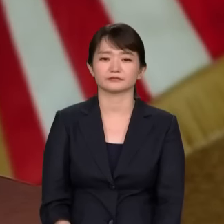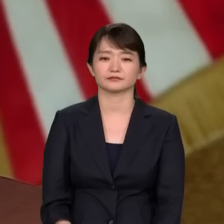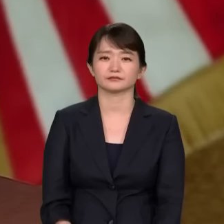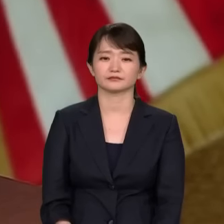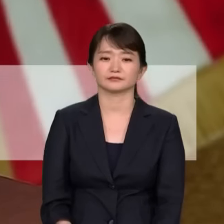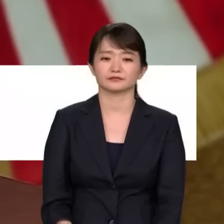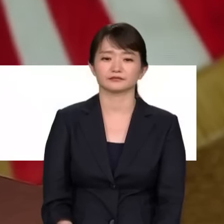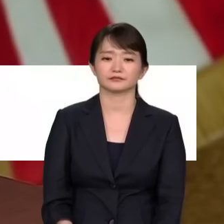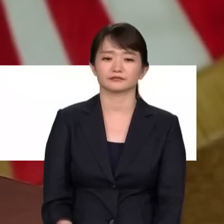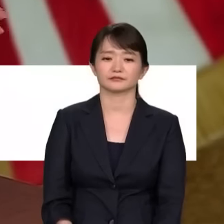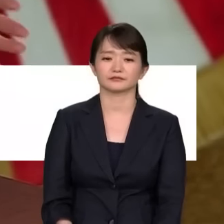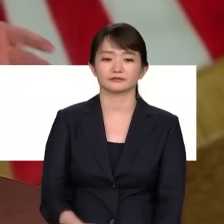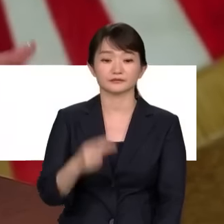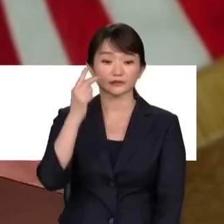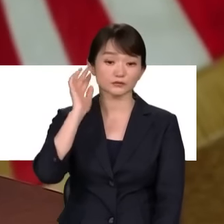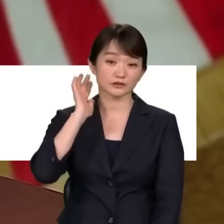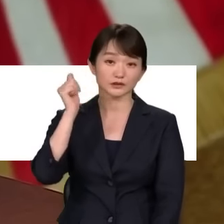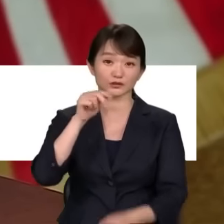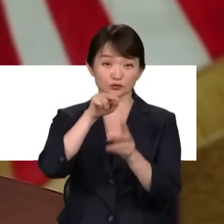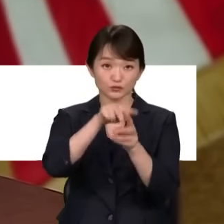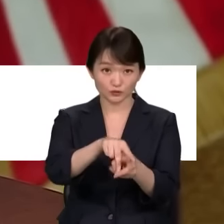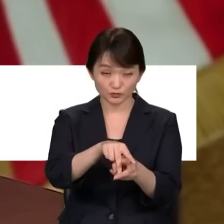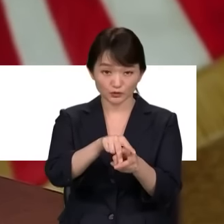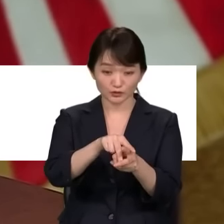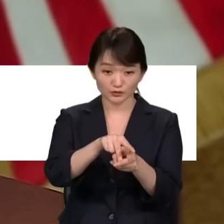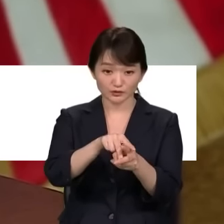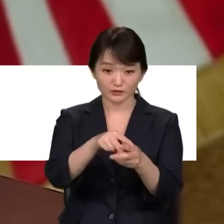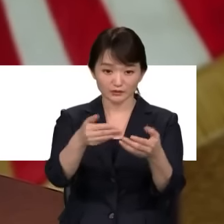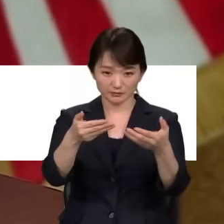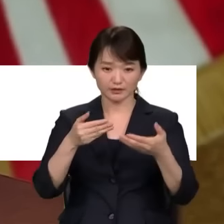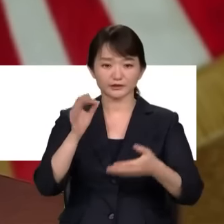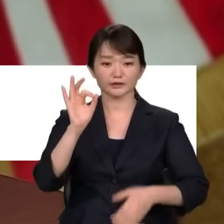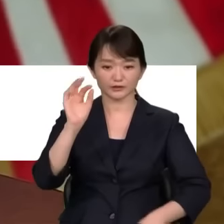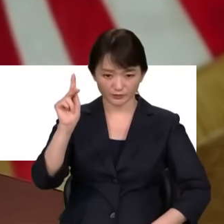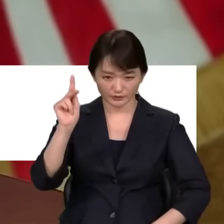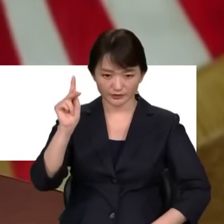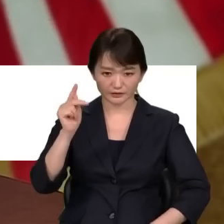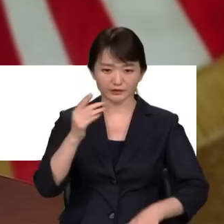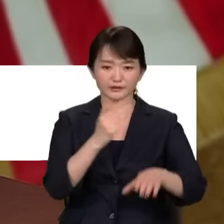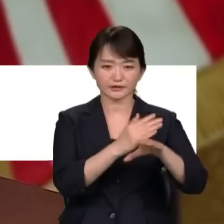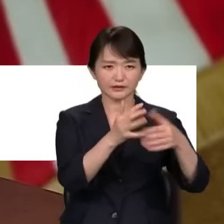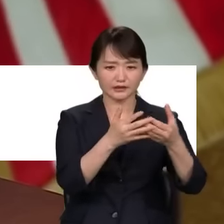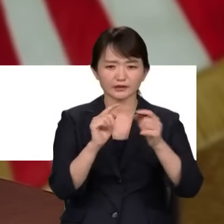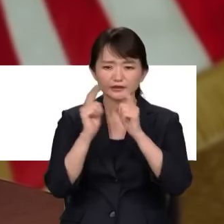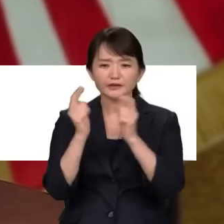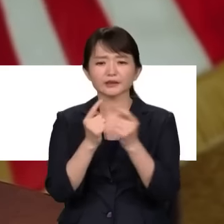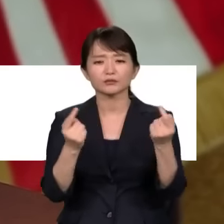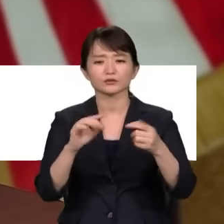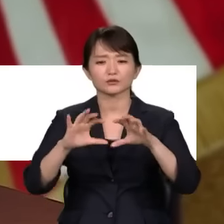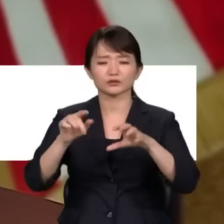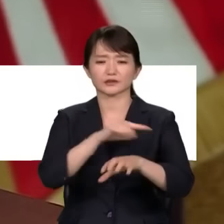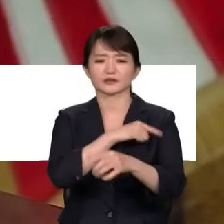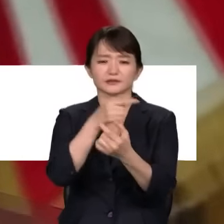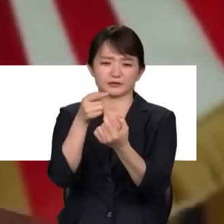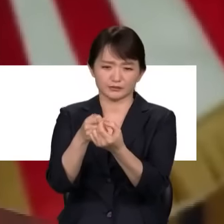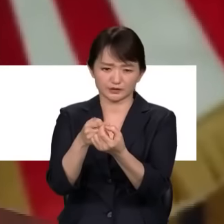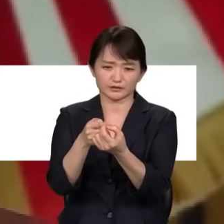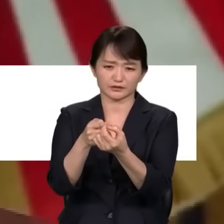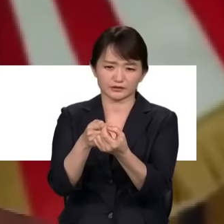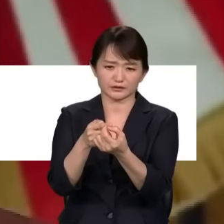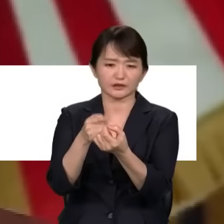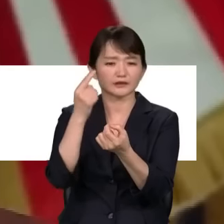I accept your nomination to be president of the United States of America.